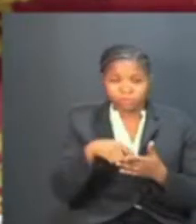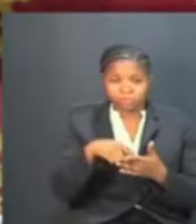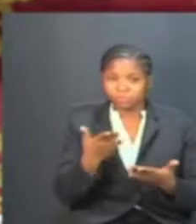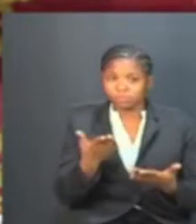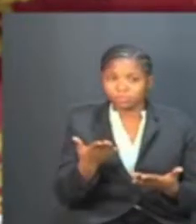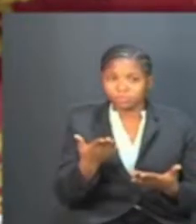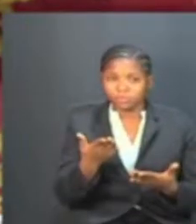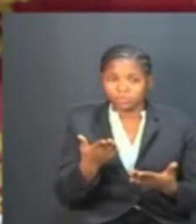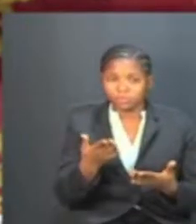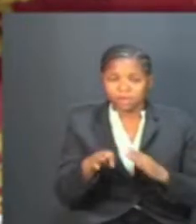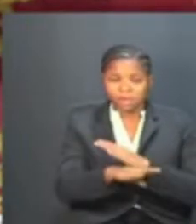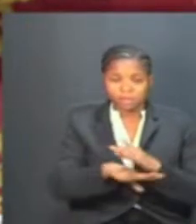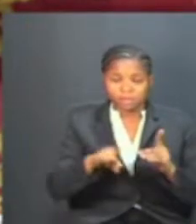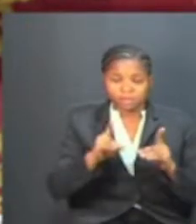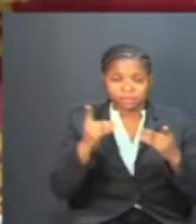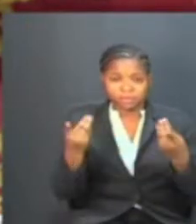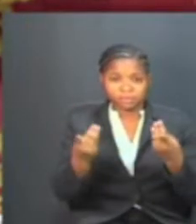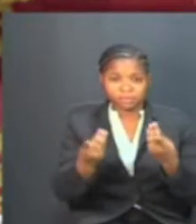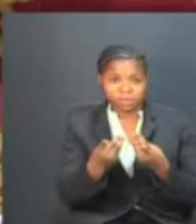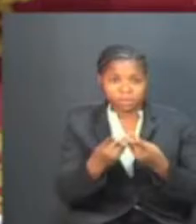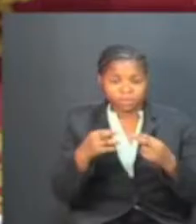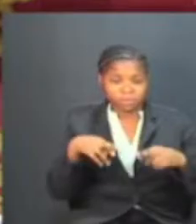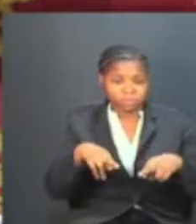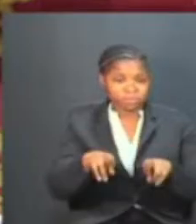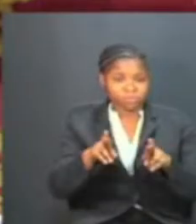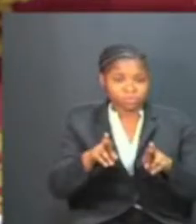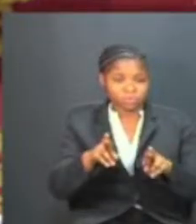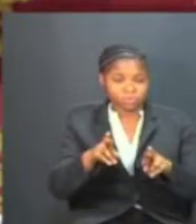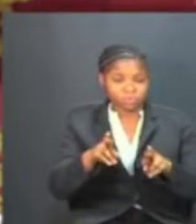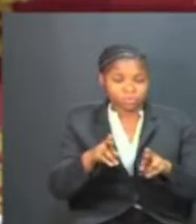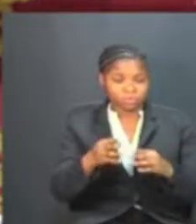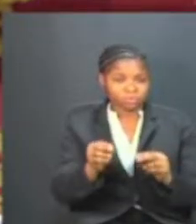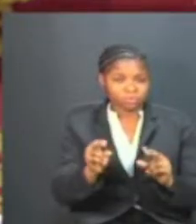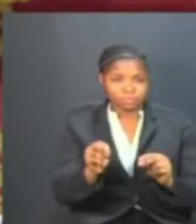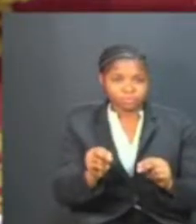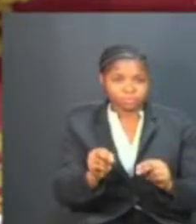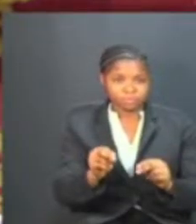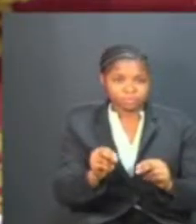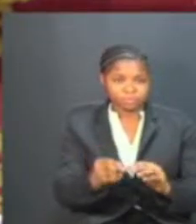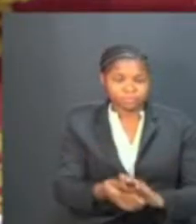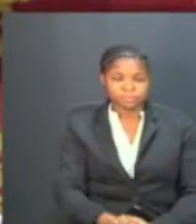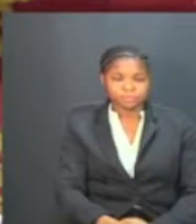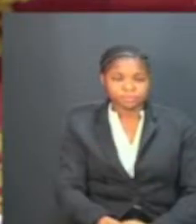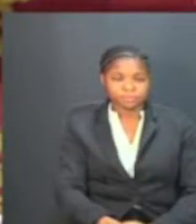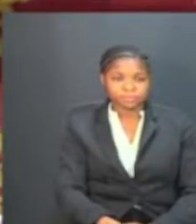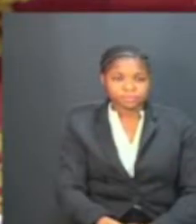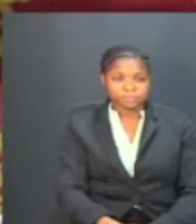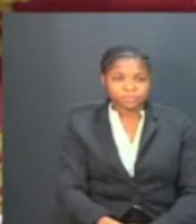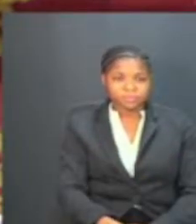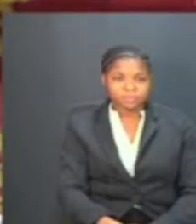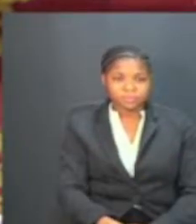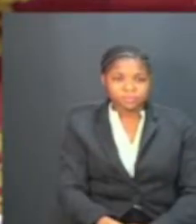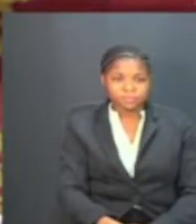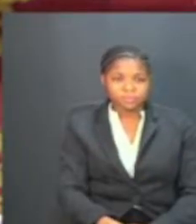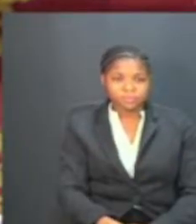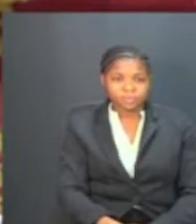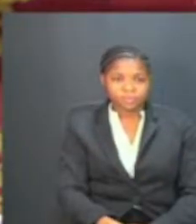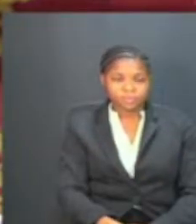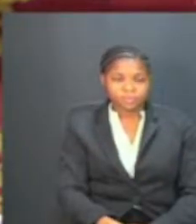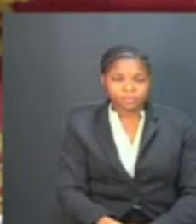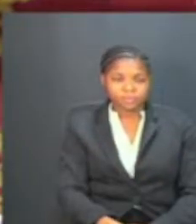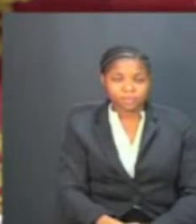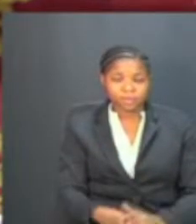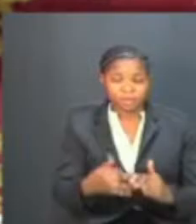Urban Roads. That is Macro Agogo Chedia Road and then Supreme Savior Canaan Road. Engineering studies and